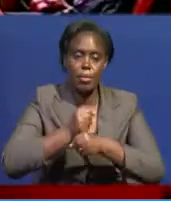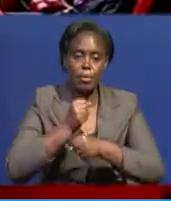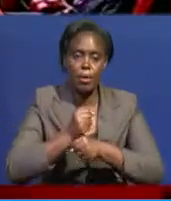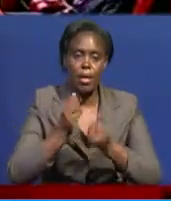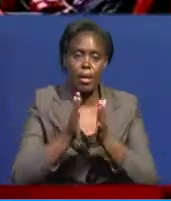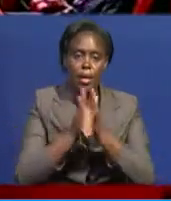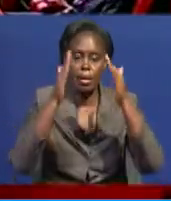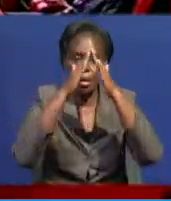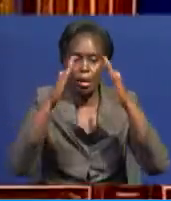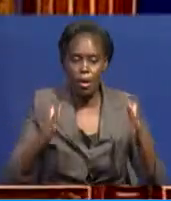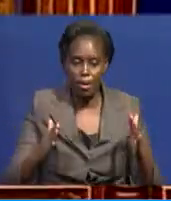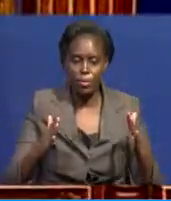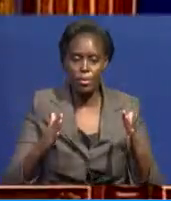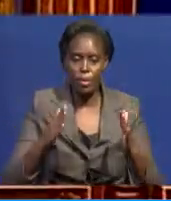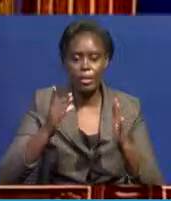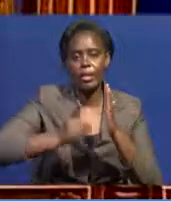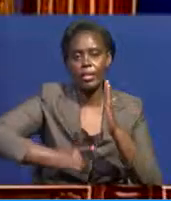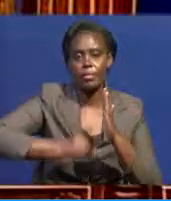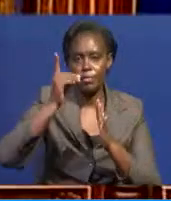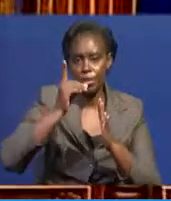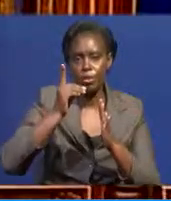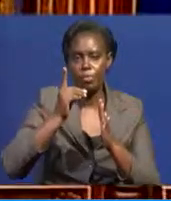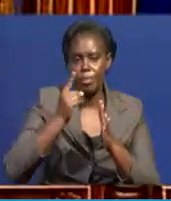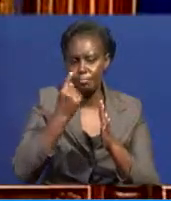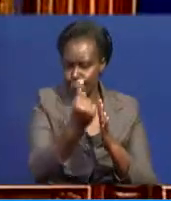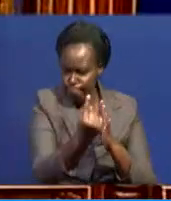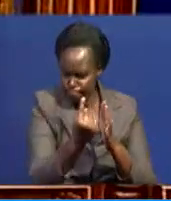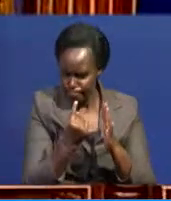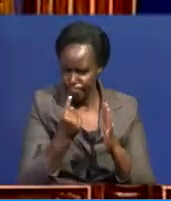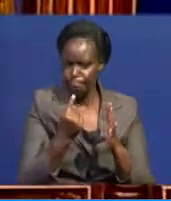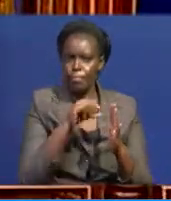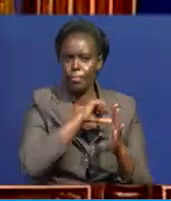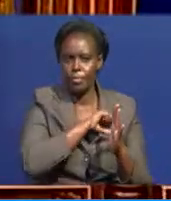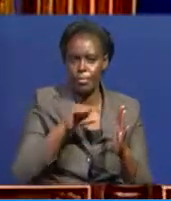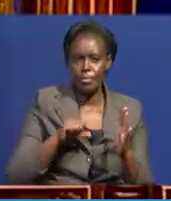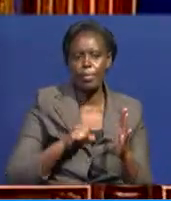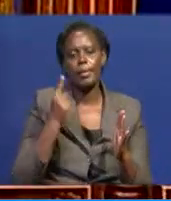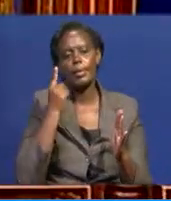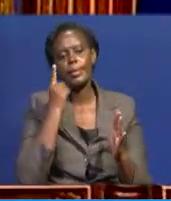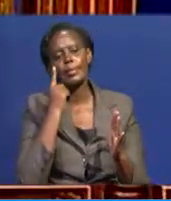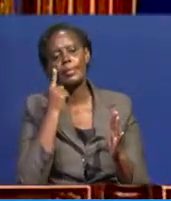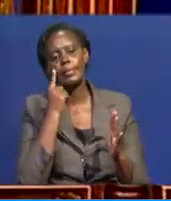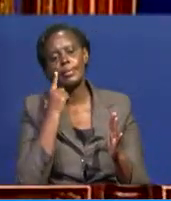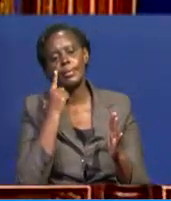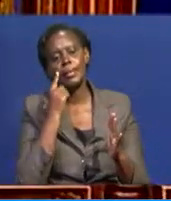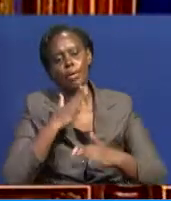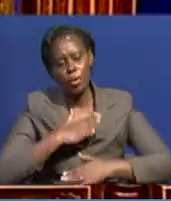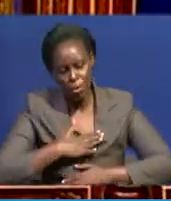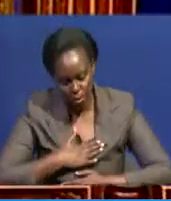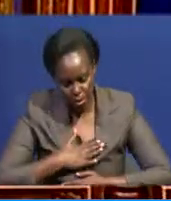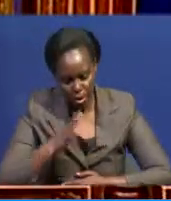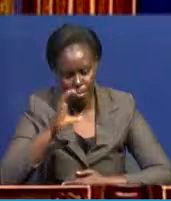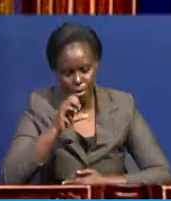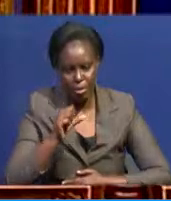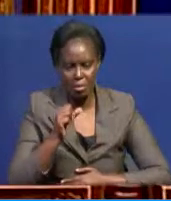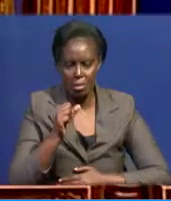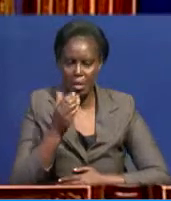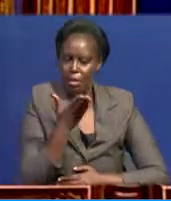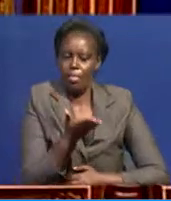and housing and urban development to appear before the Senate. And I can see the Honorable CS has been ushered